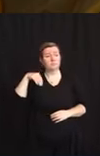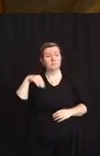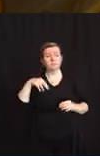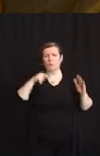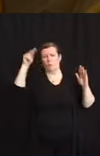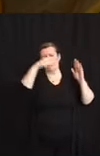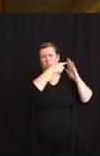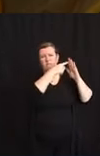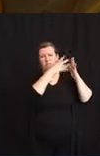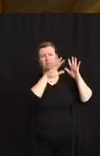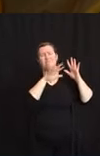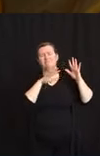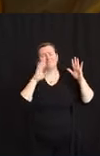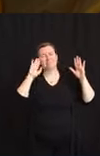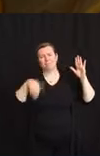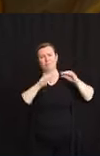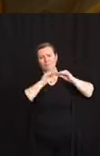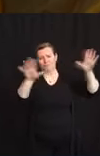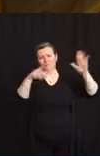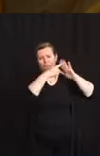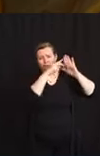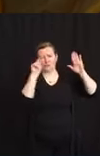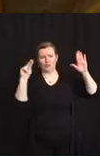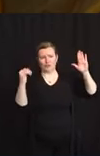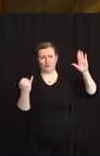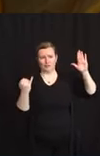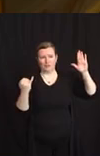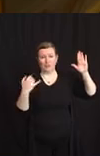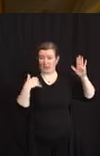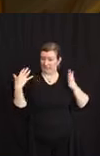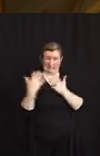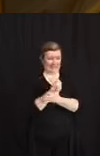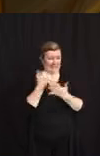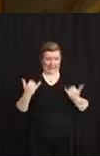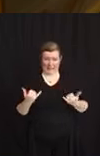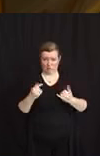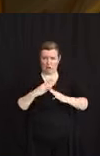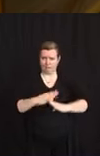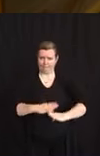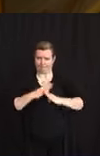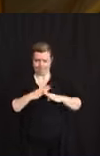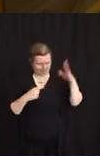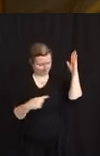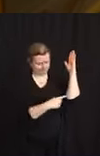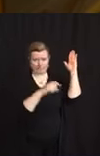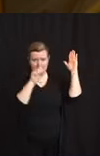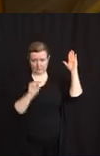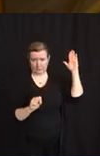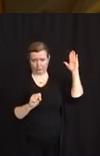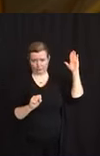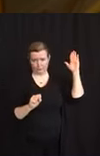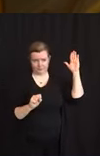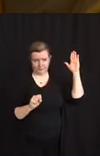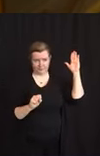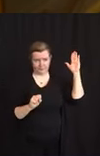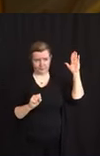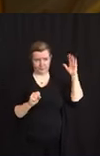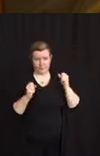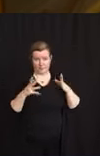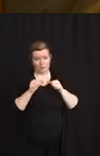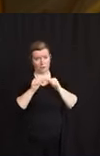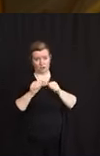know in the South that we can prevent that because there are a number of long-term care facilities that do not have